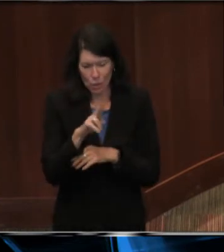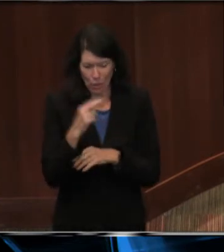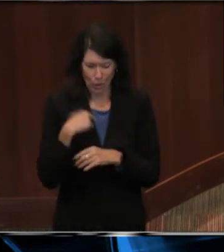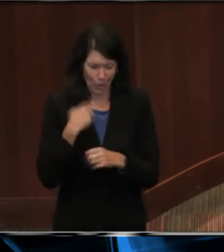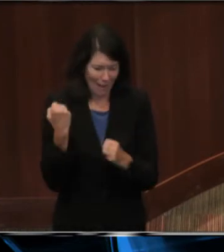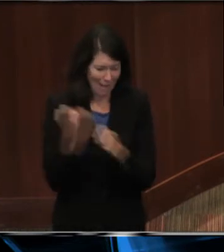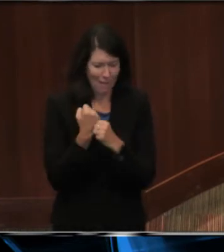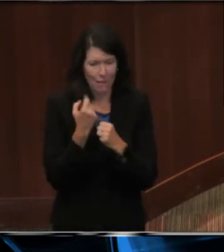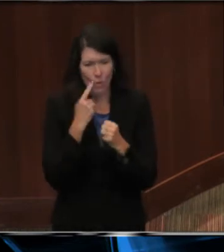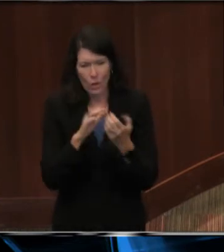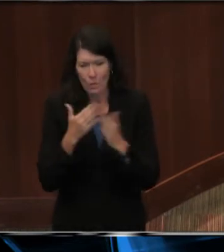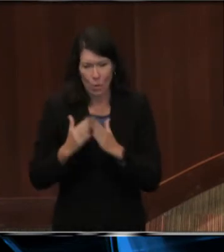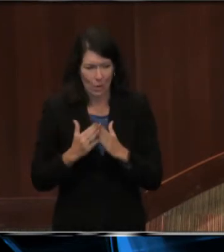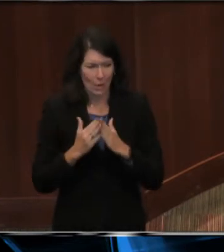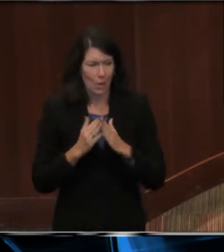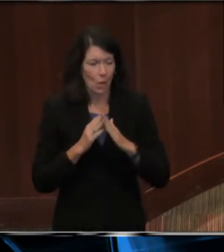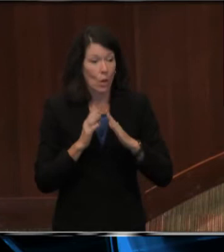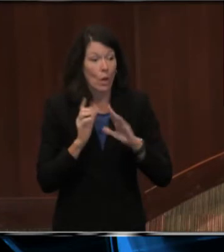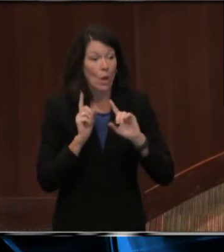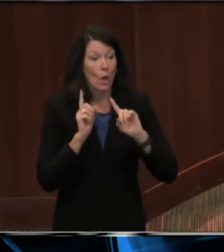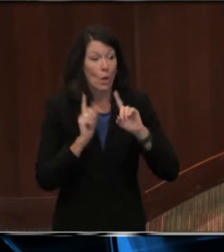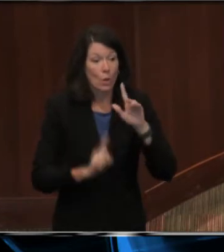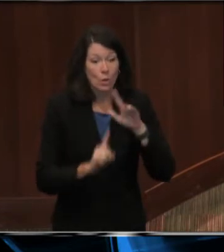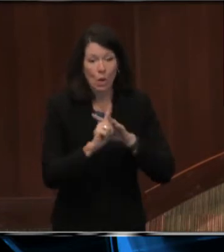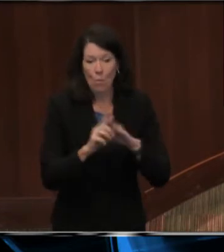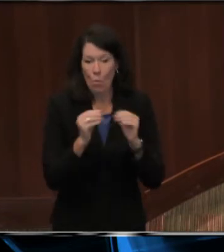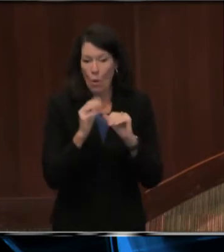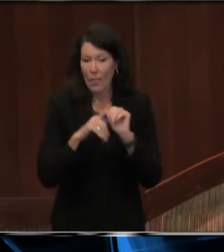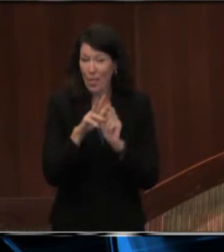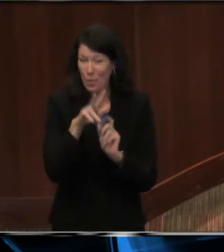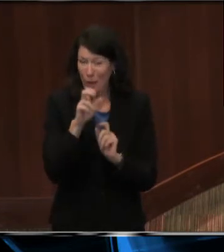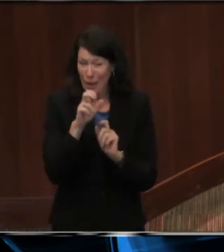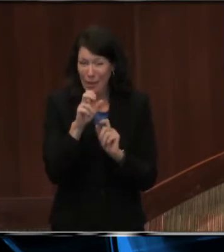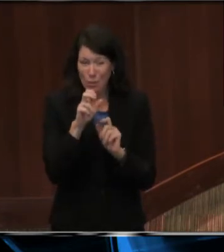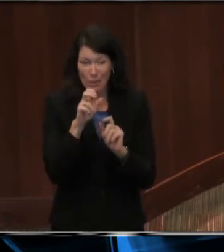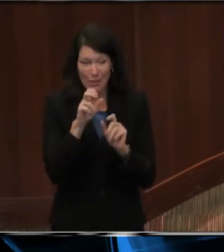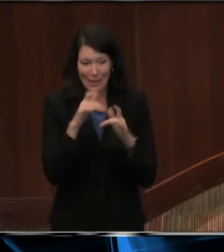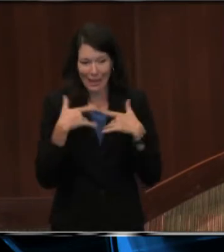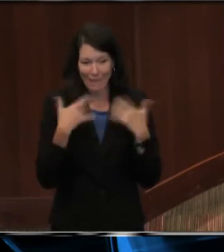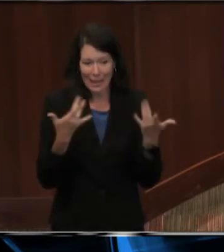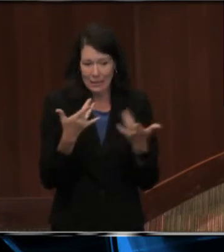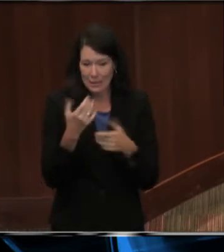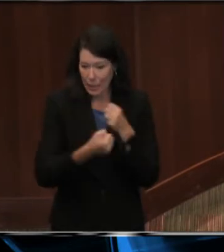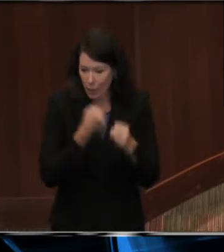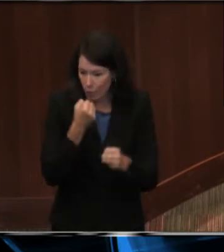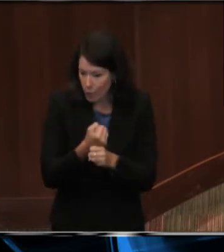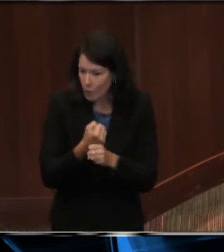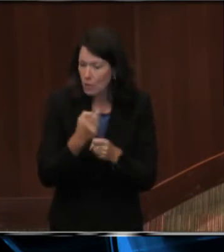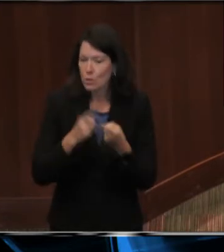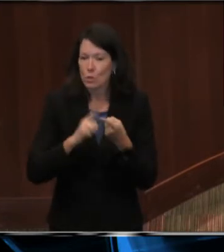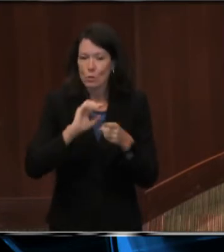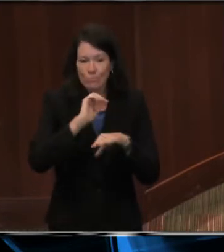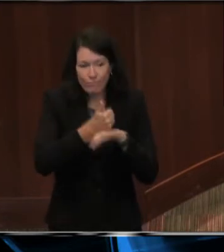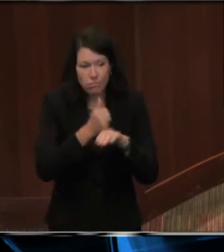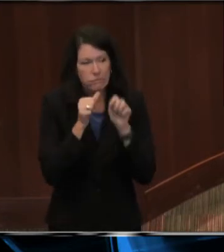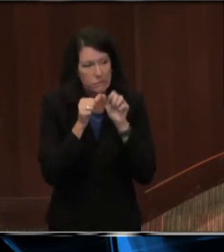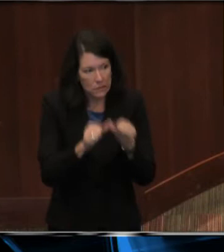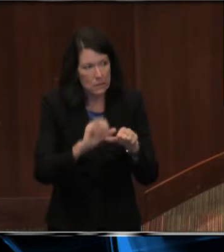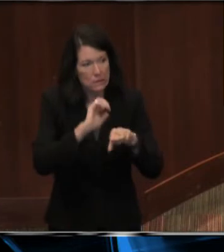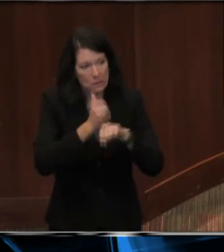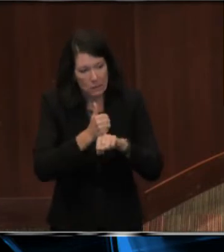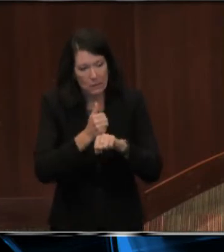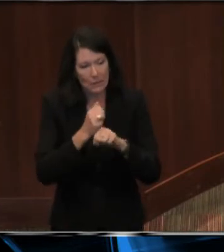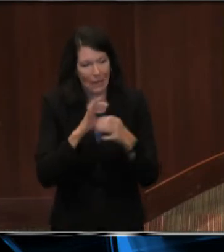advocates for community. We go to over 300 gigs a year just to establish the connection that we have in Colorado Springs, which is